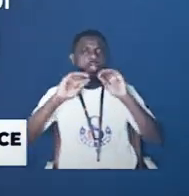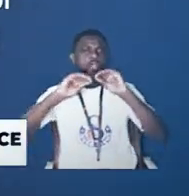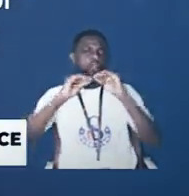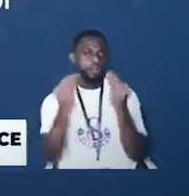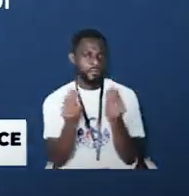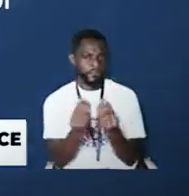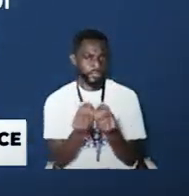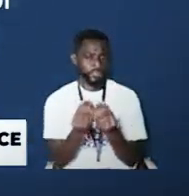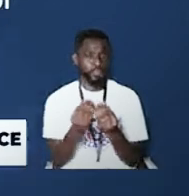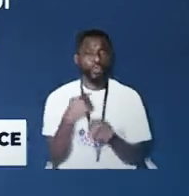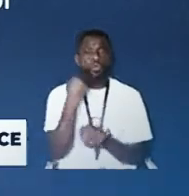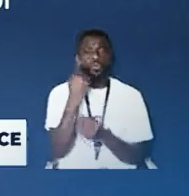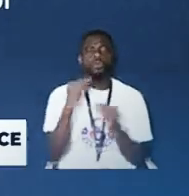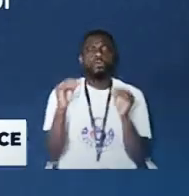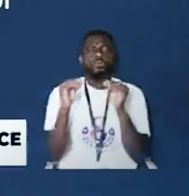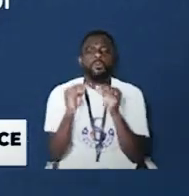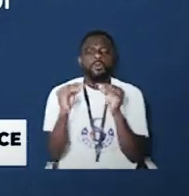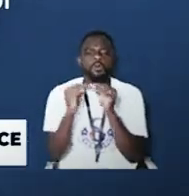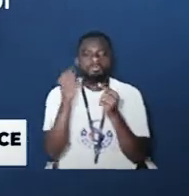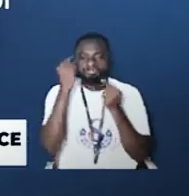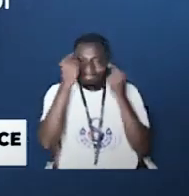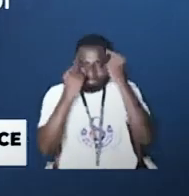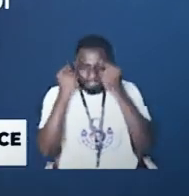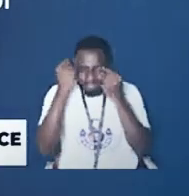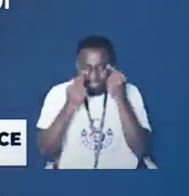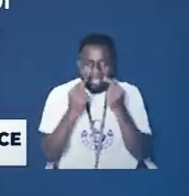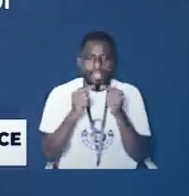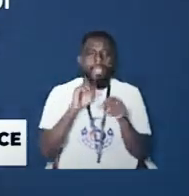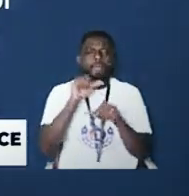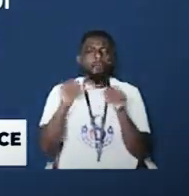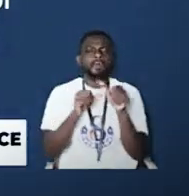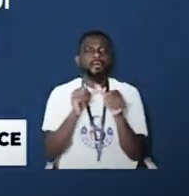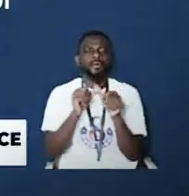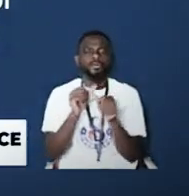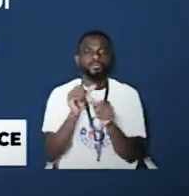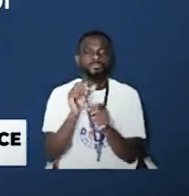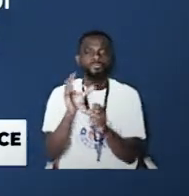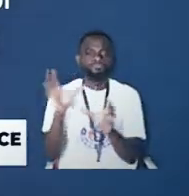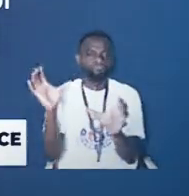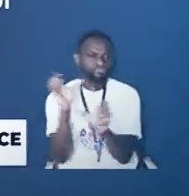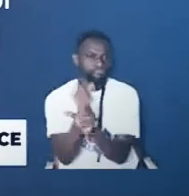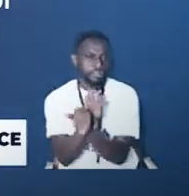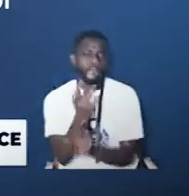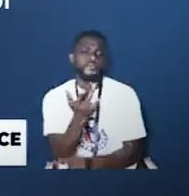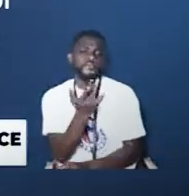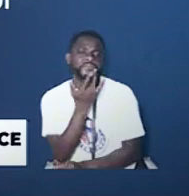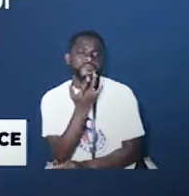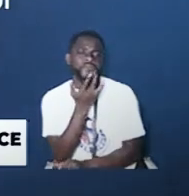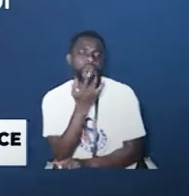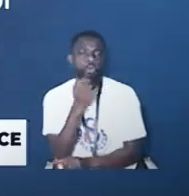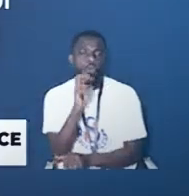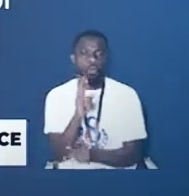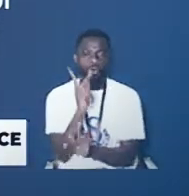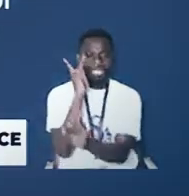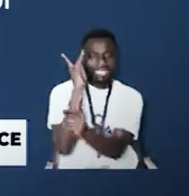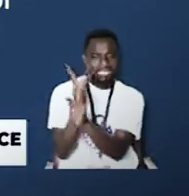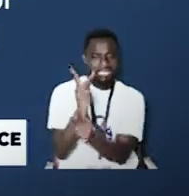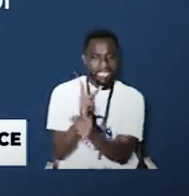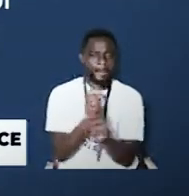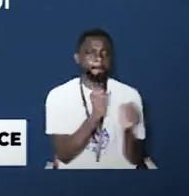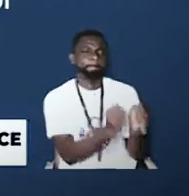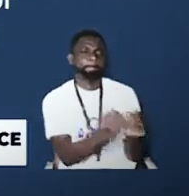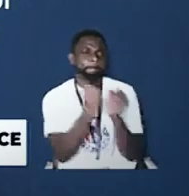who is more concerned about winning favor or retaining power